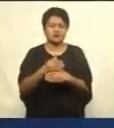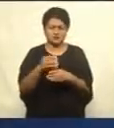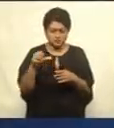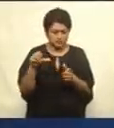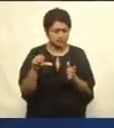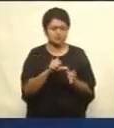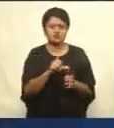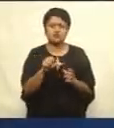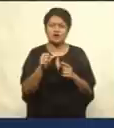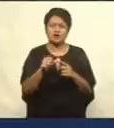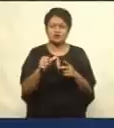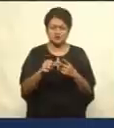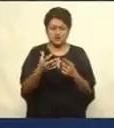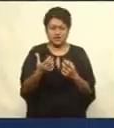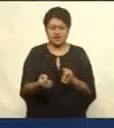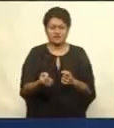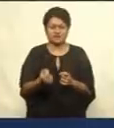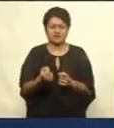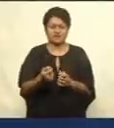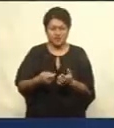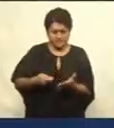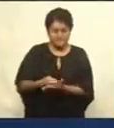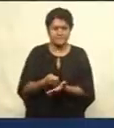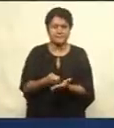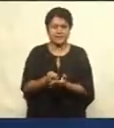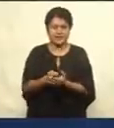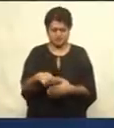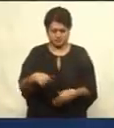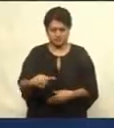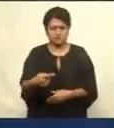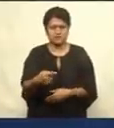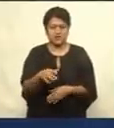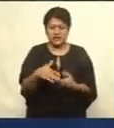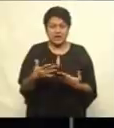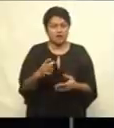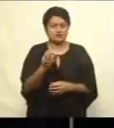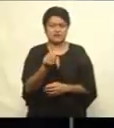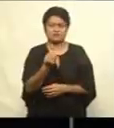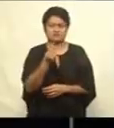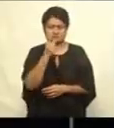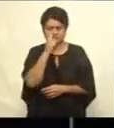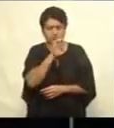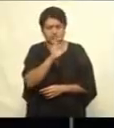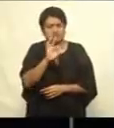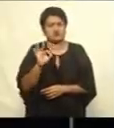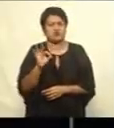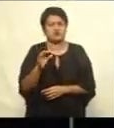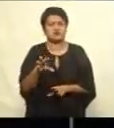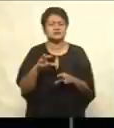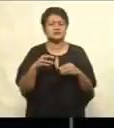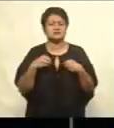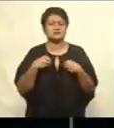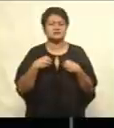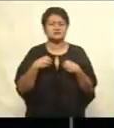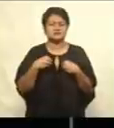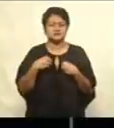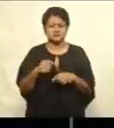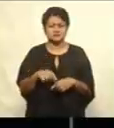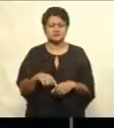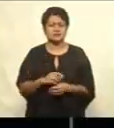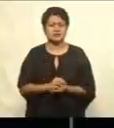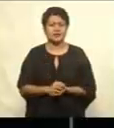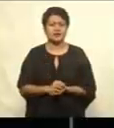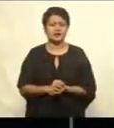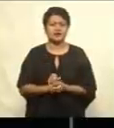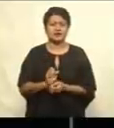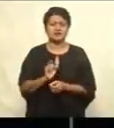that they have a full-time employment at the moment, whereas so many people in Fiji don't. So. Leicester City defeated Chelsea 1-0 to